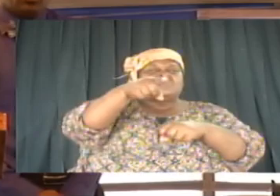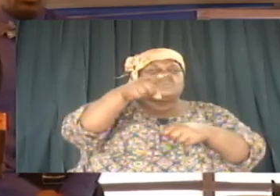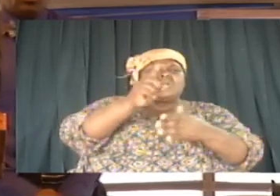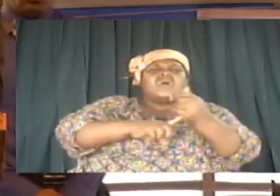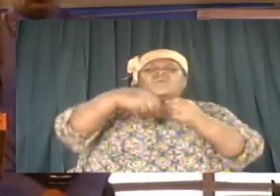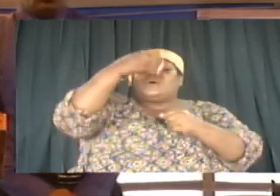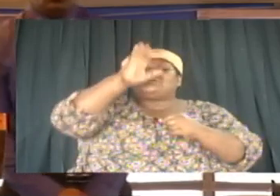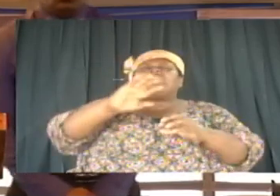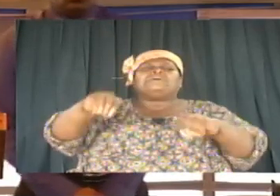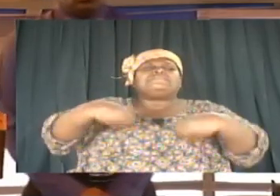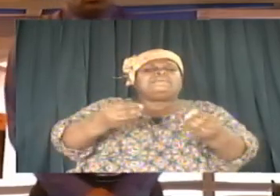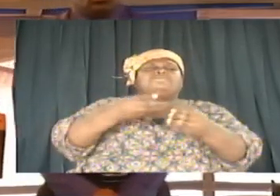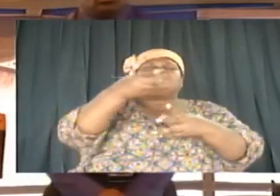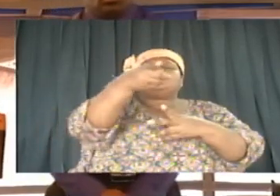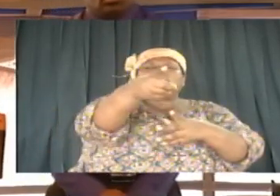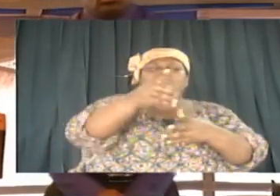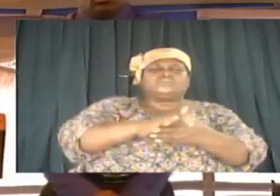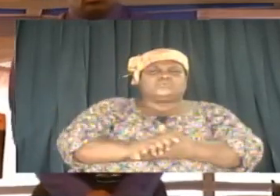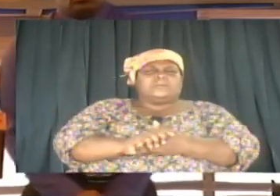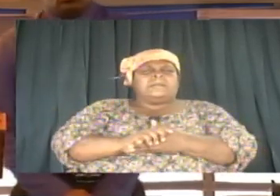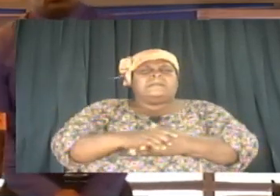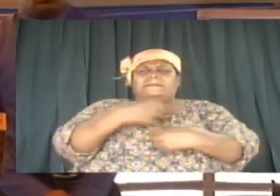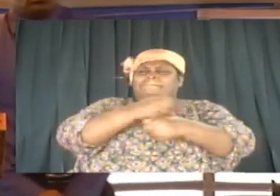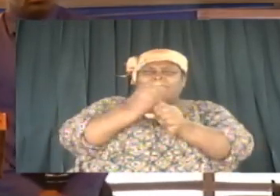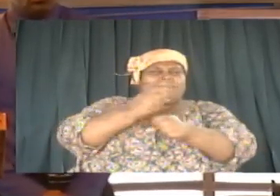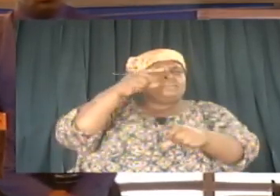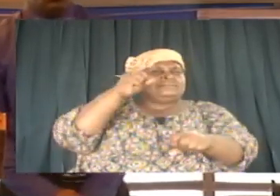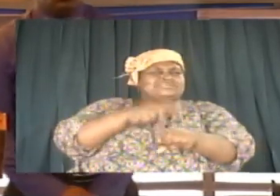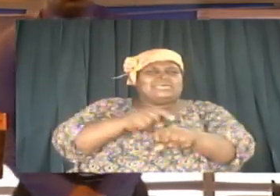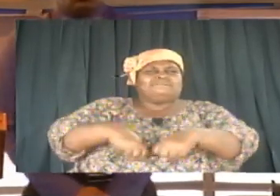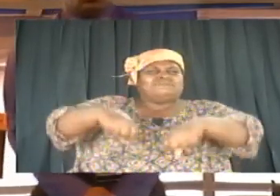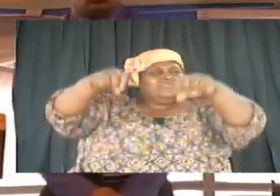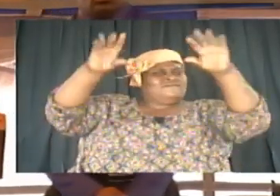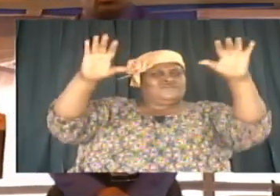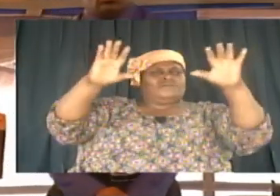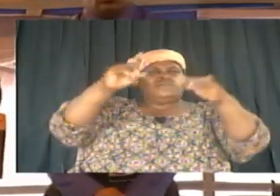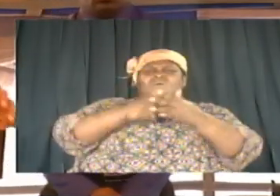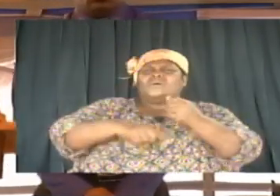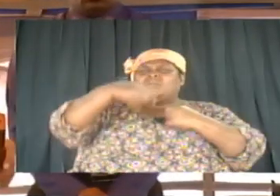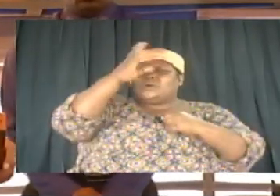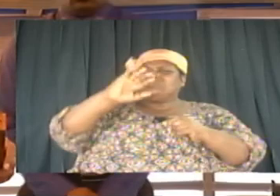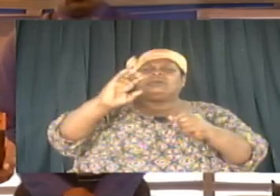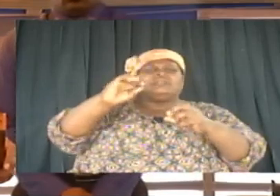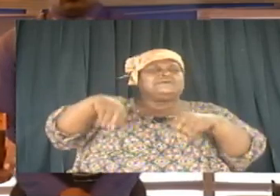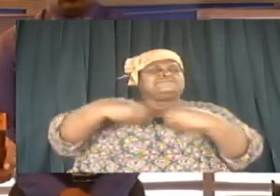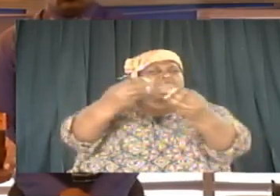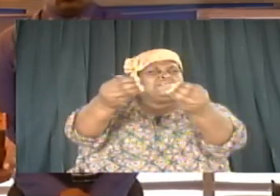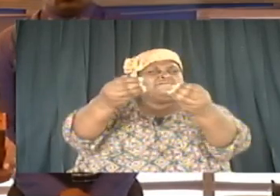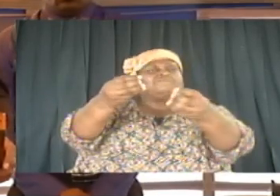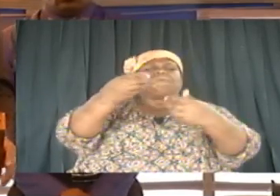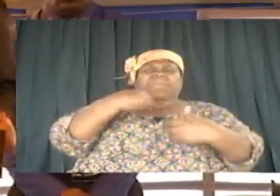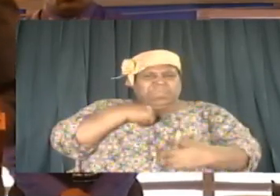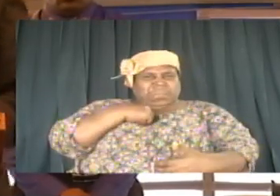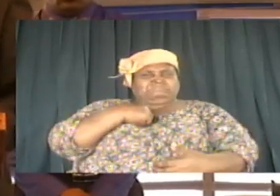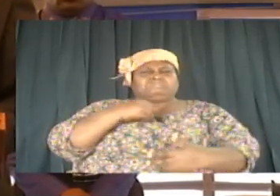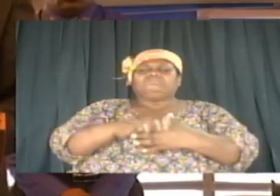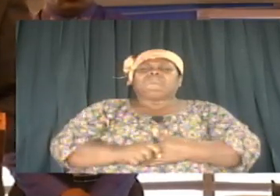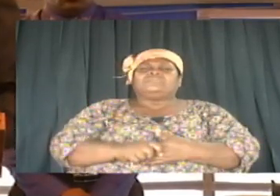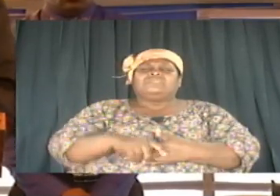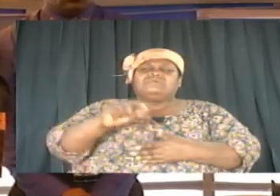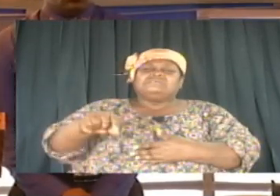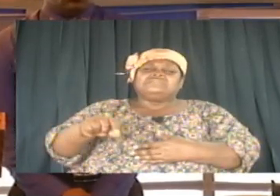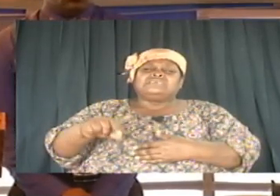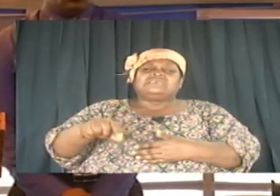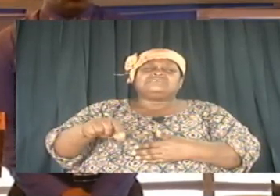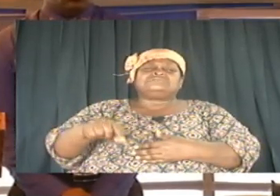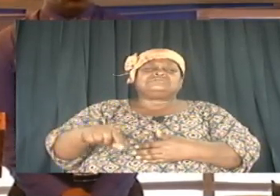we have given up what God has given us. But I'm here to remind us that this emblem, that